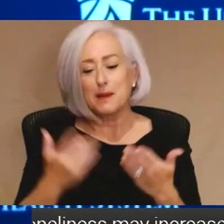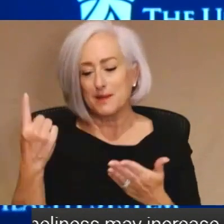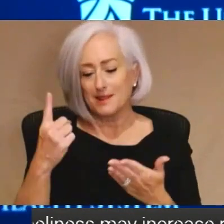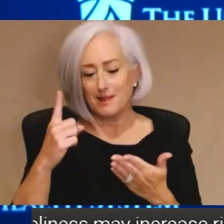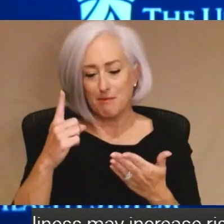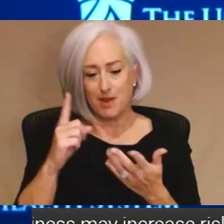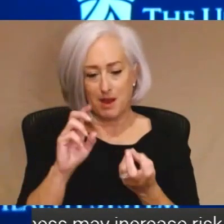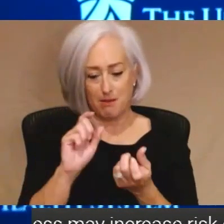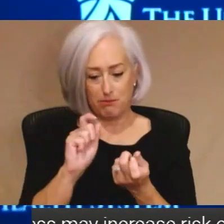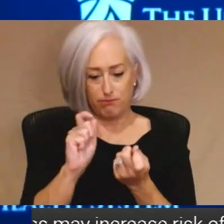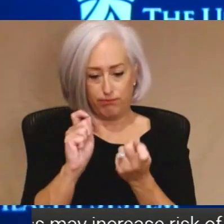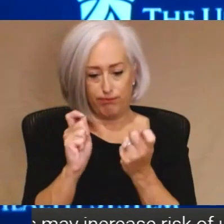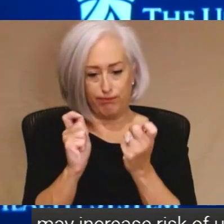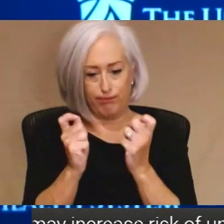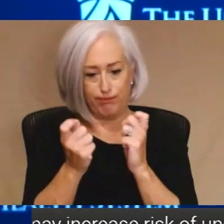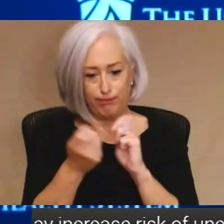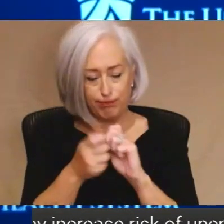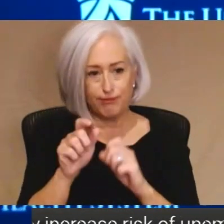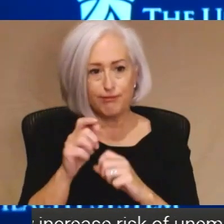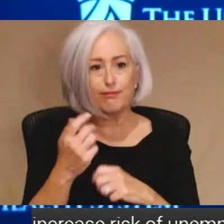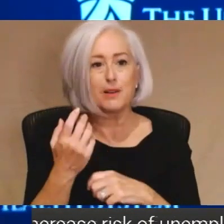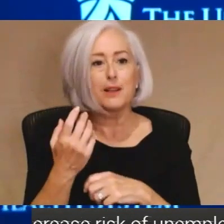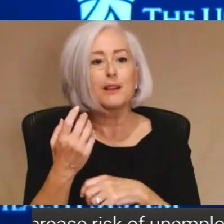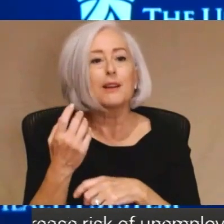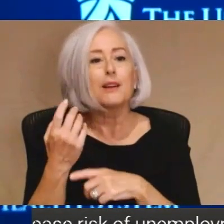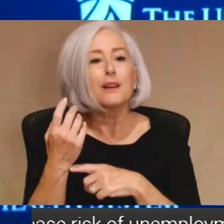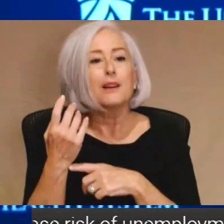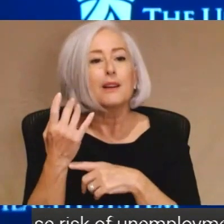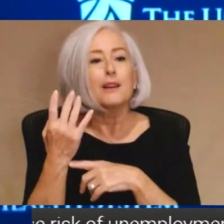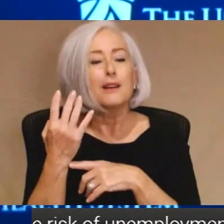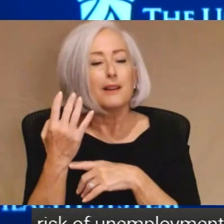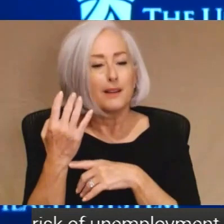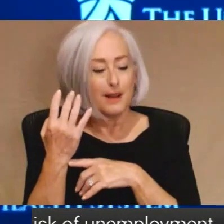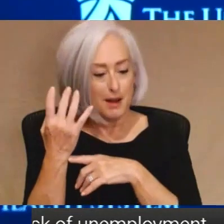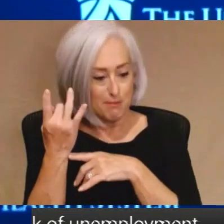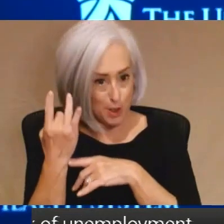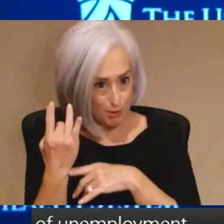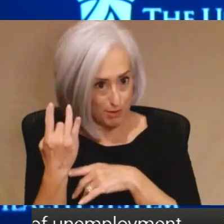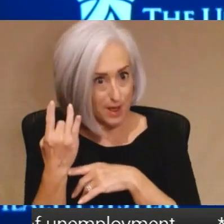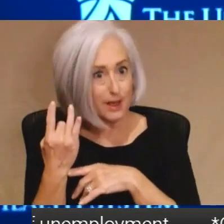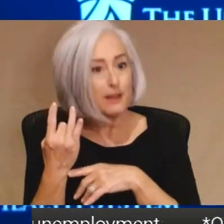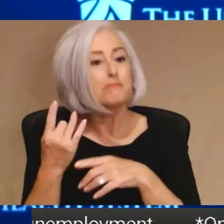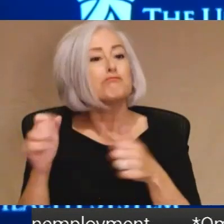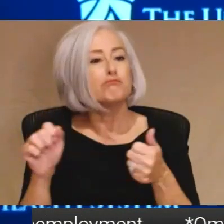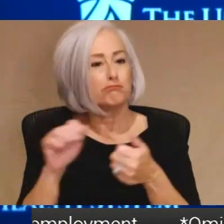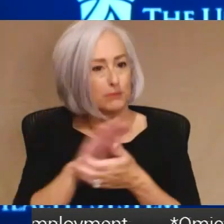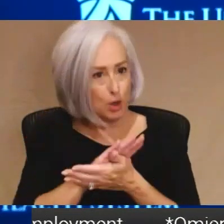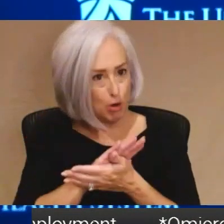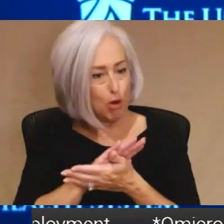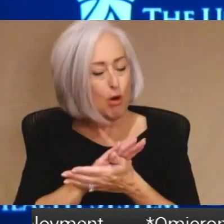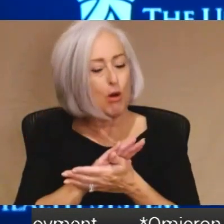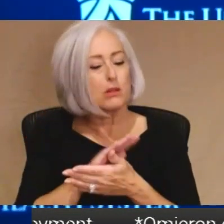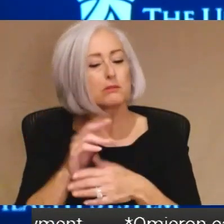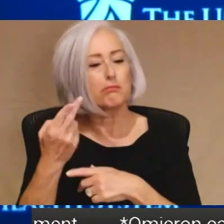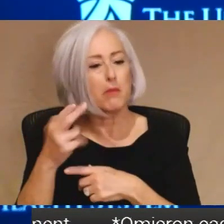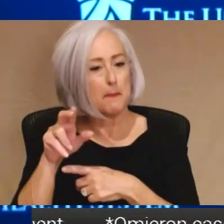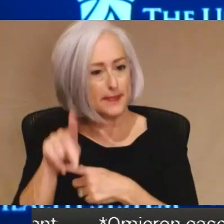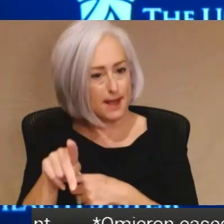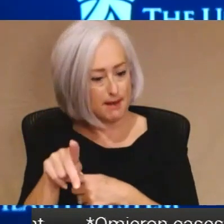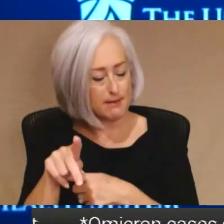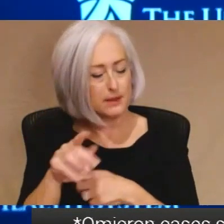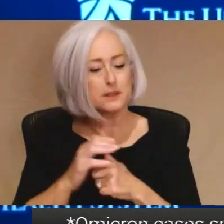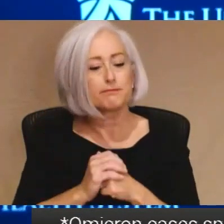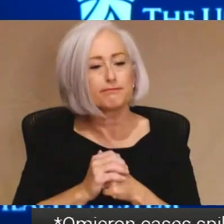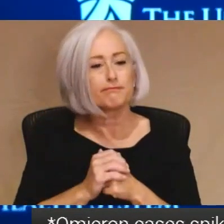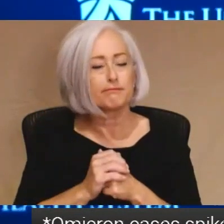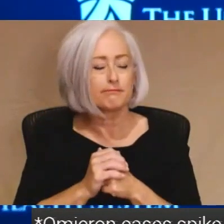and switched to something that's more of a problem and causing a hepatitis. So unlikely that it's only due to this